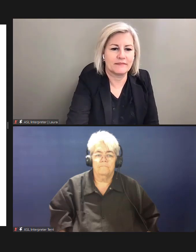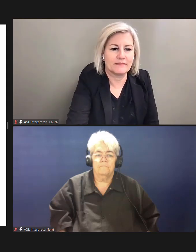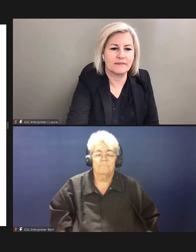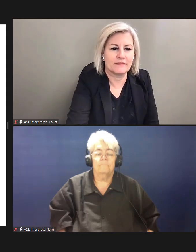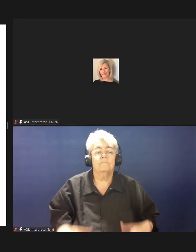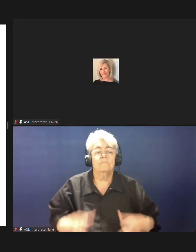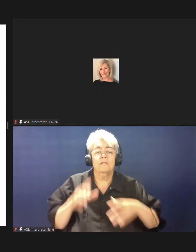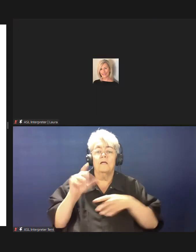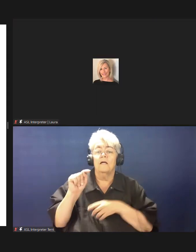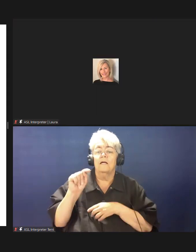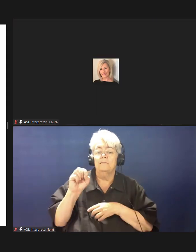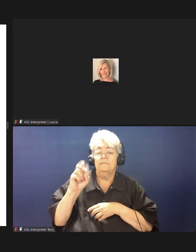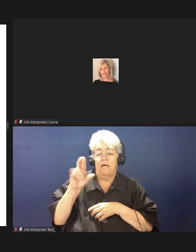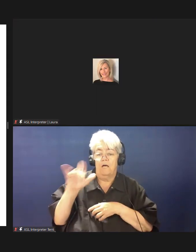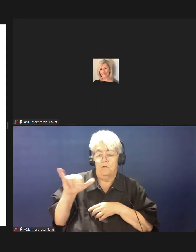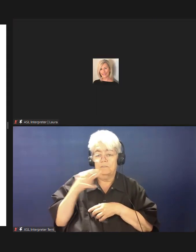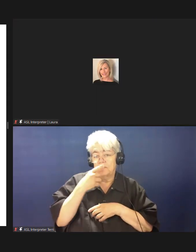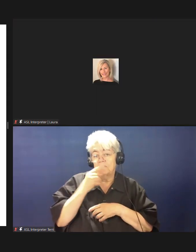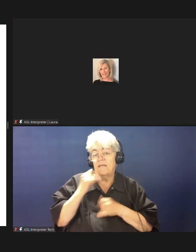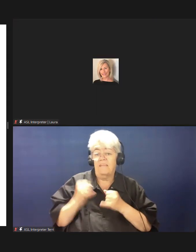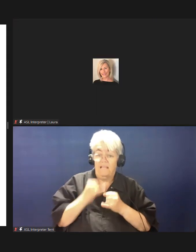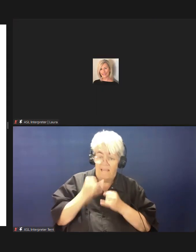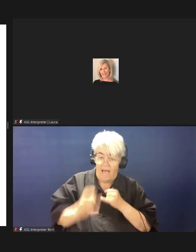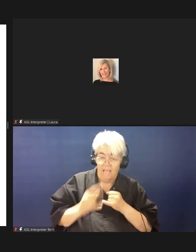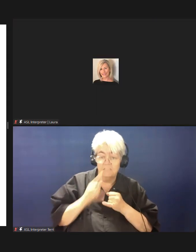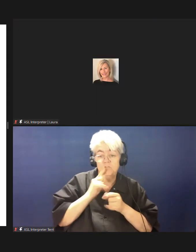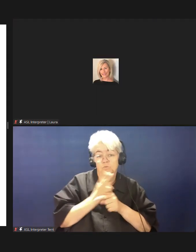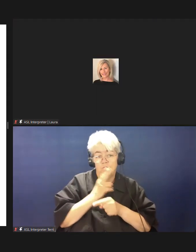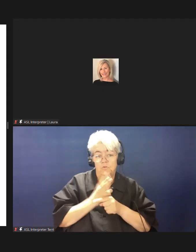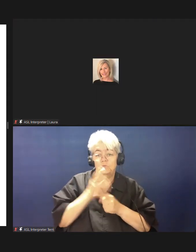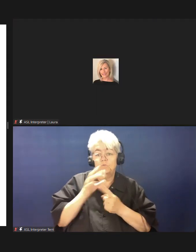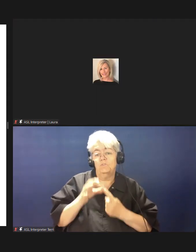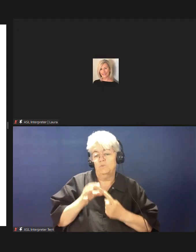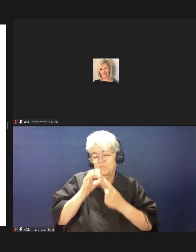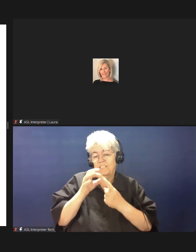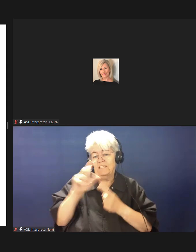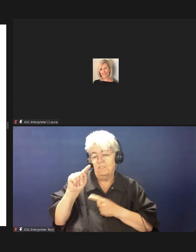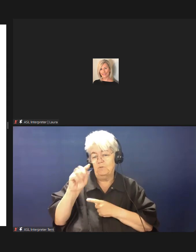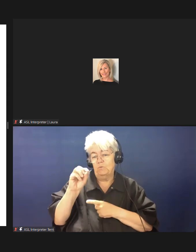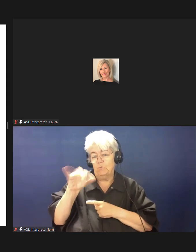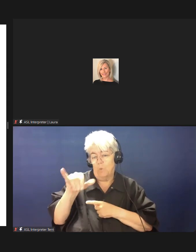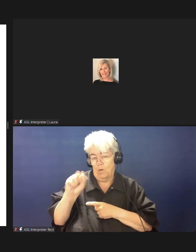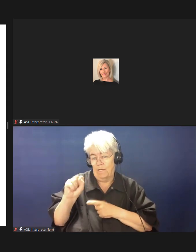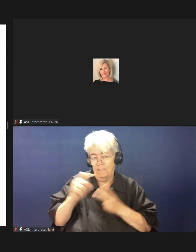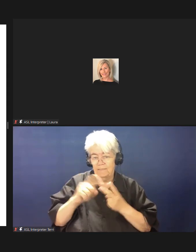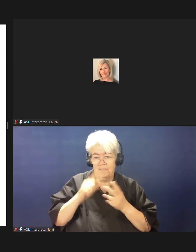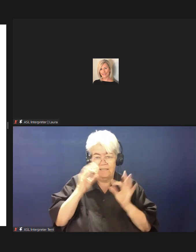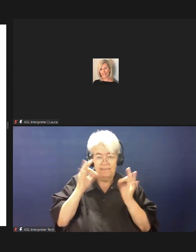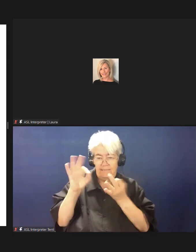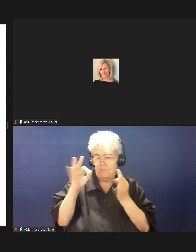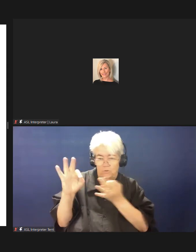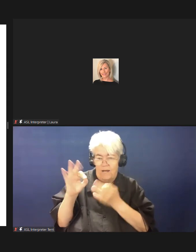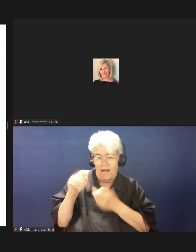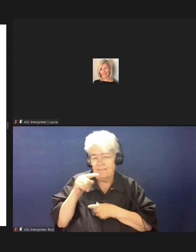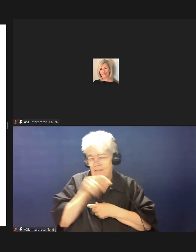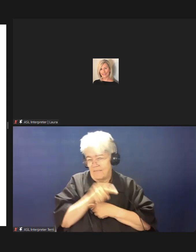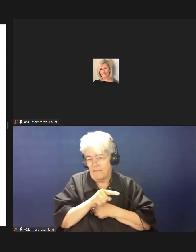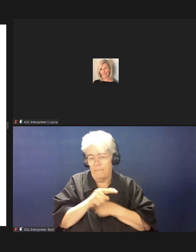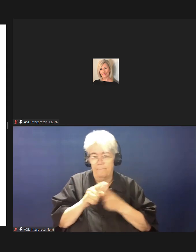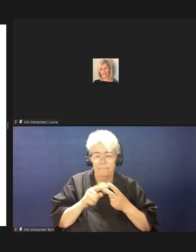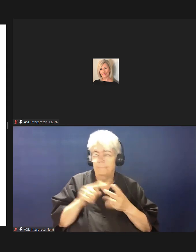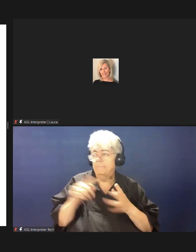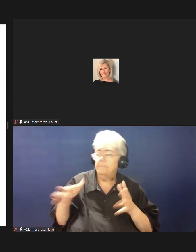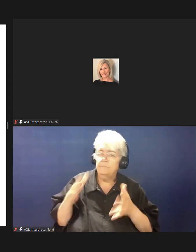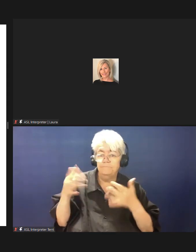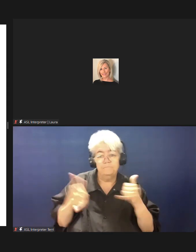And then last, you're going to use unique toys. You're going to try to distract the child, and you're going to just